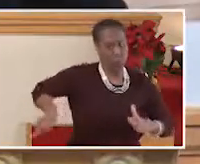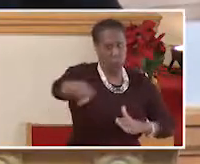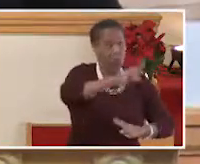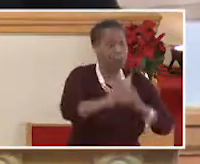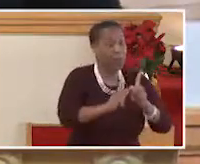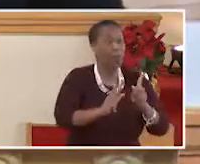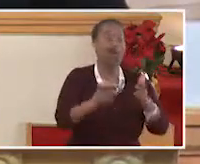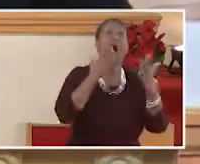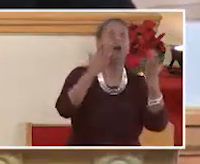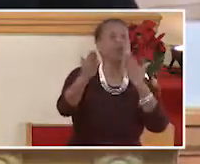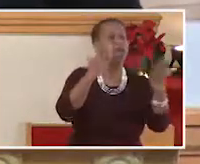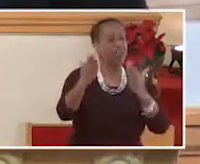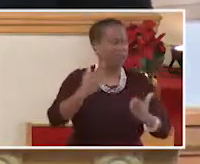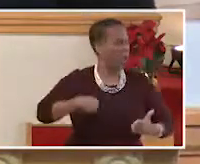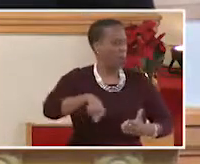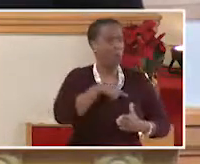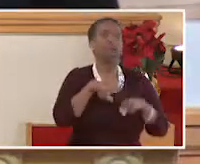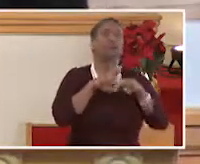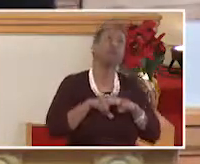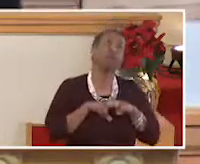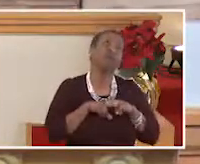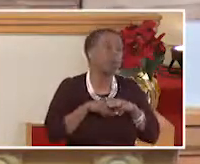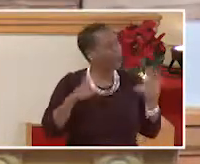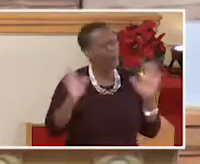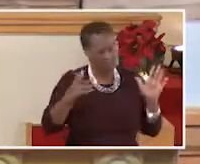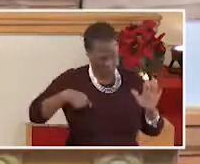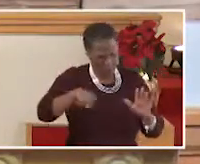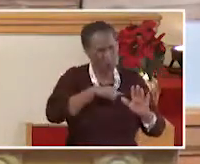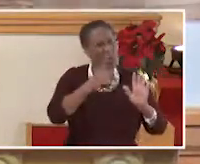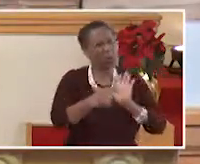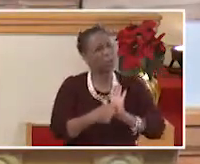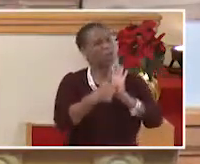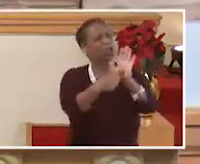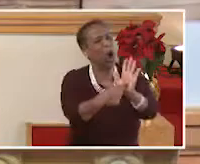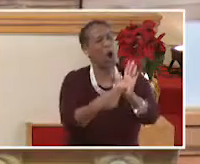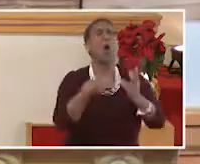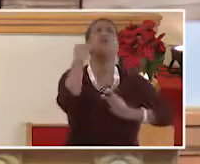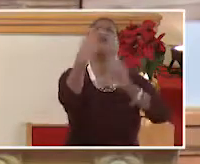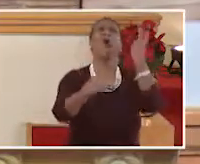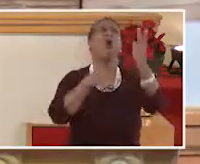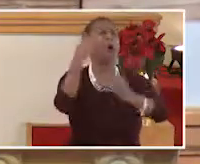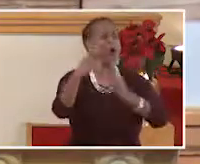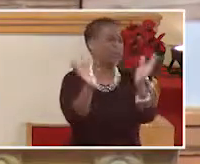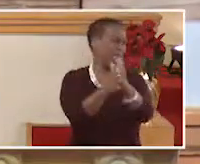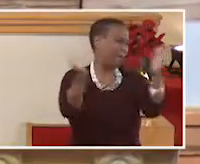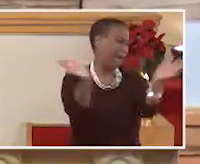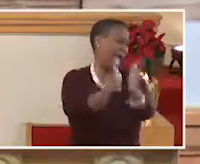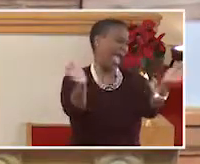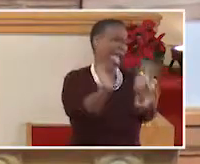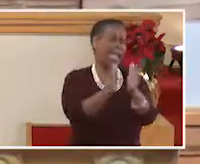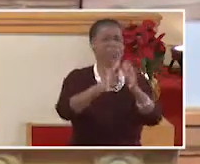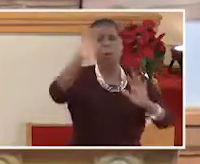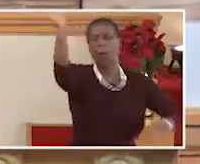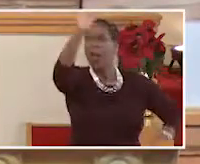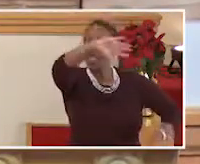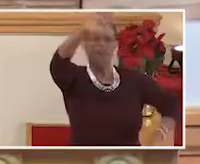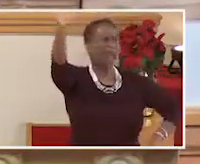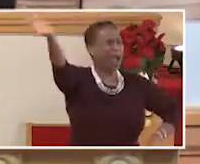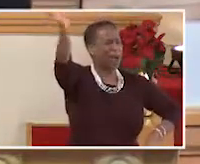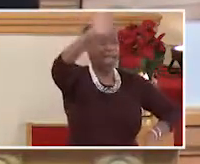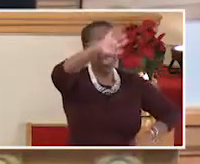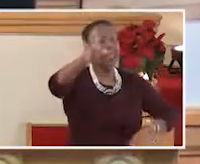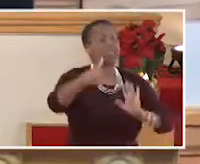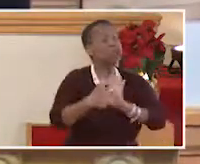and we didn't come to sit on our praise. We came to lift our voices, clap our hands, wave our hands, to show